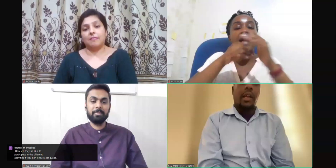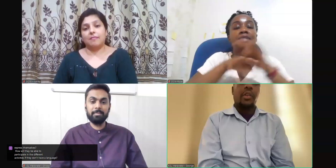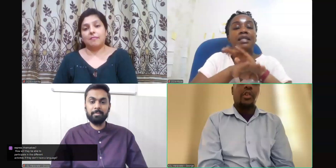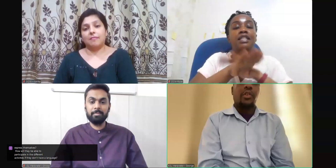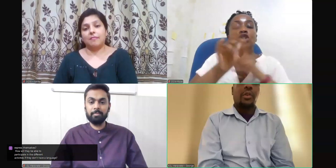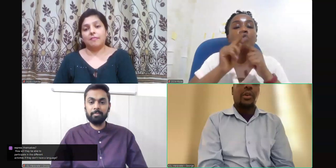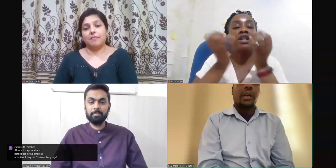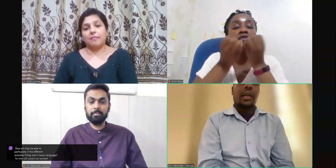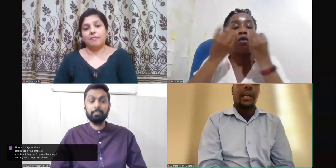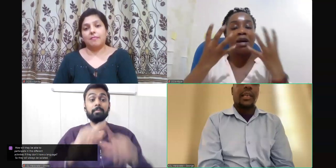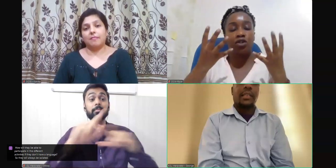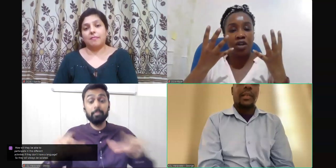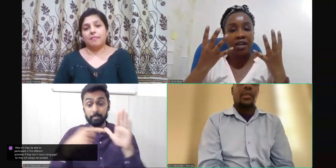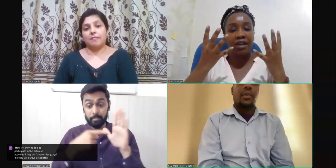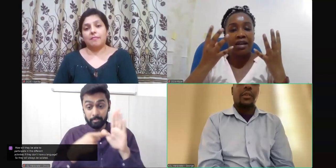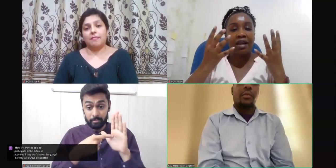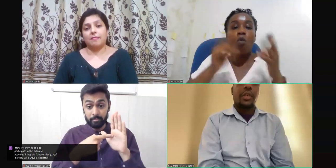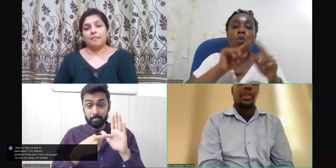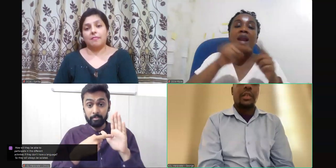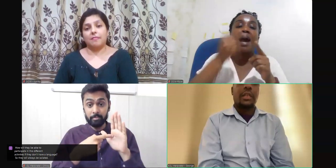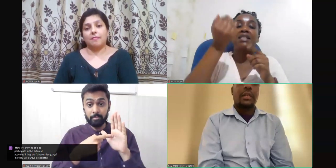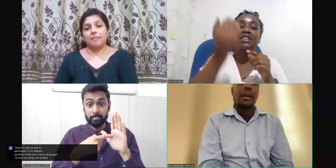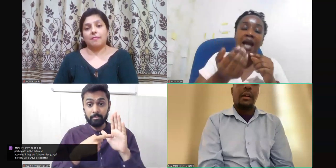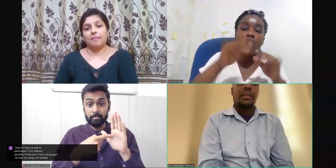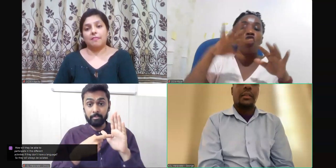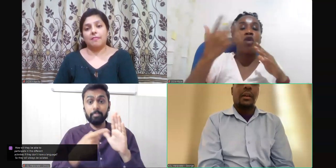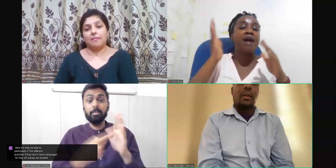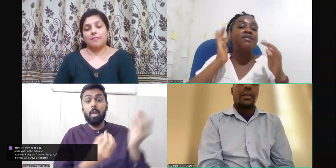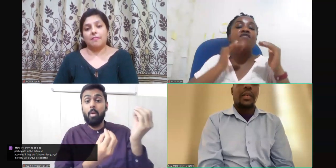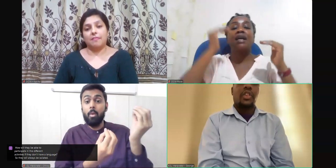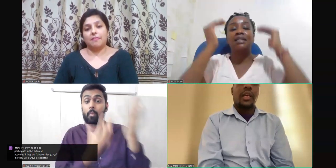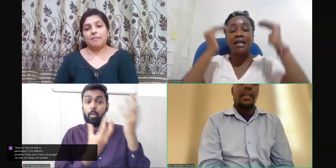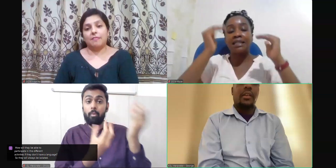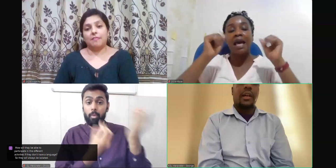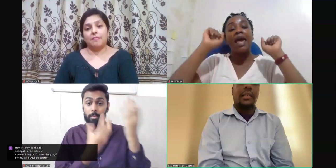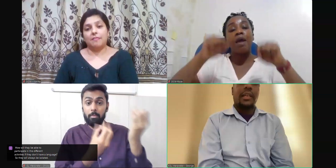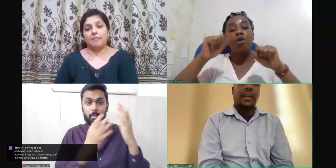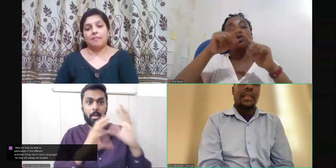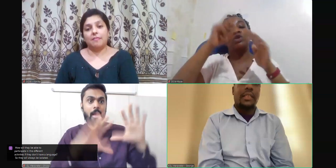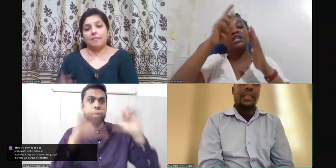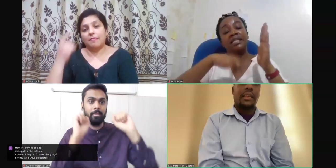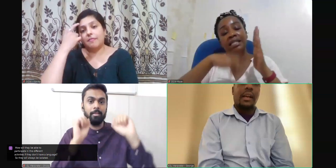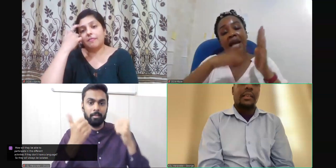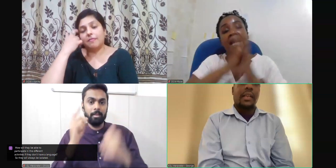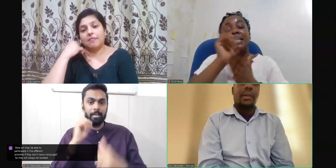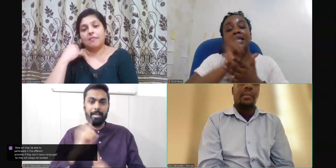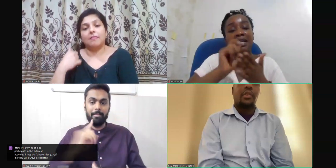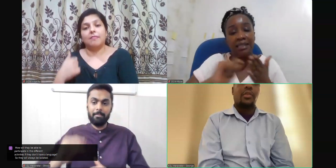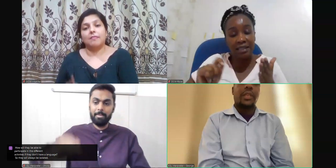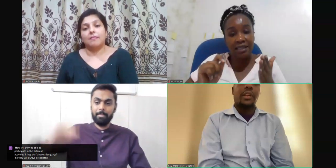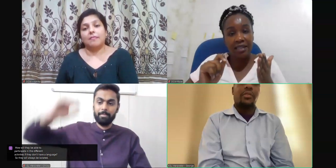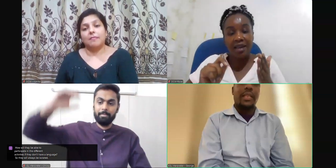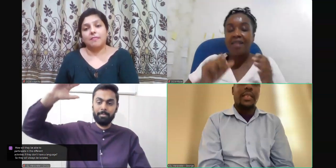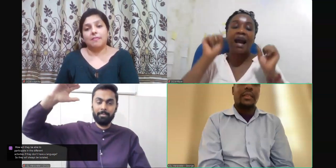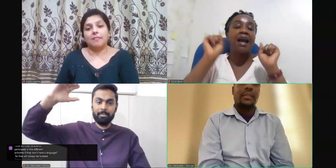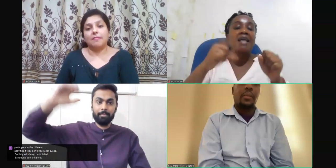A language also enhances accessibility to information. Once a child or a deaf adult can be able to